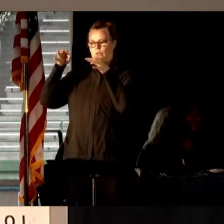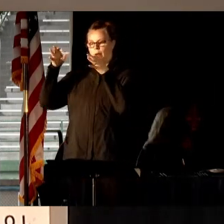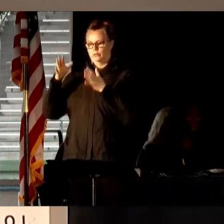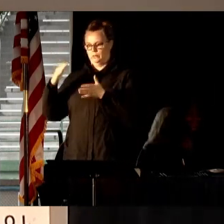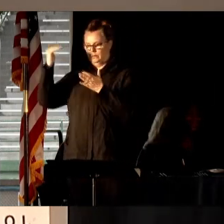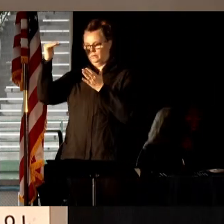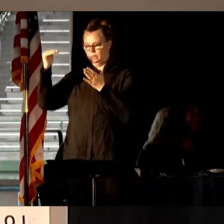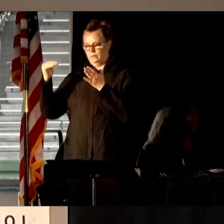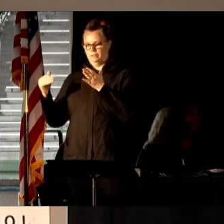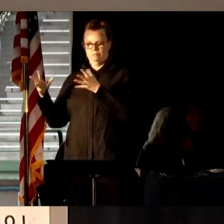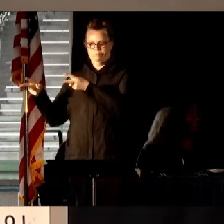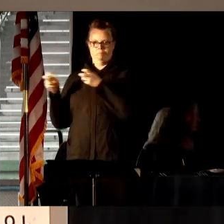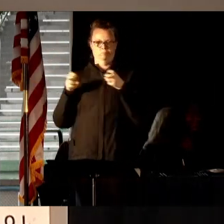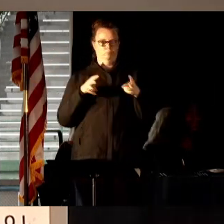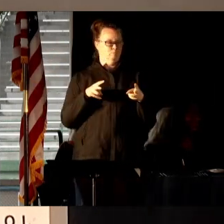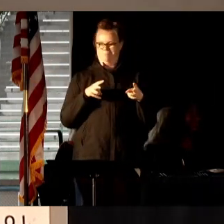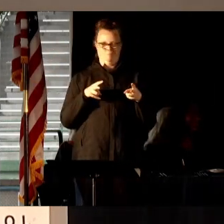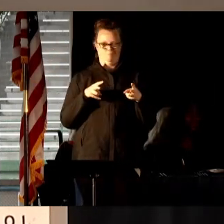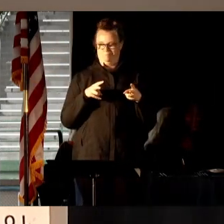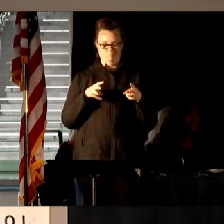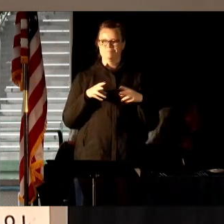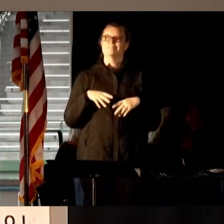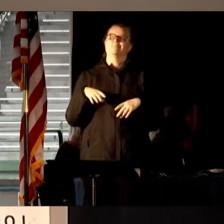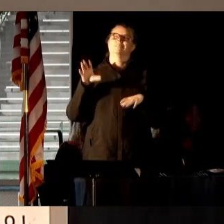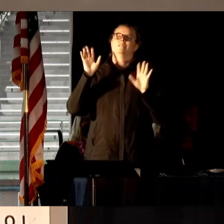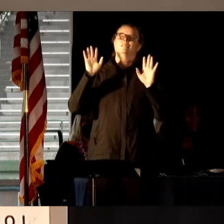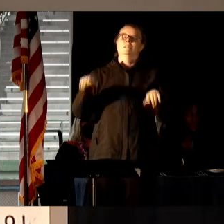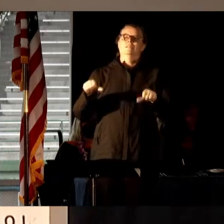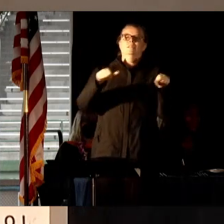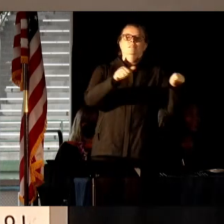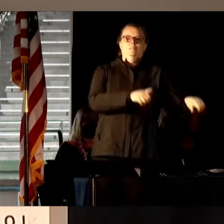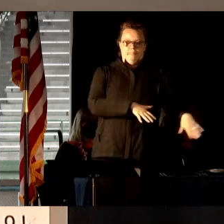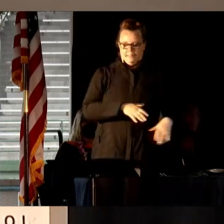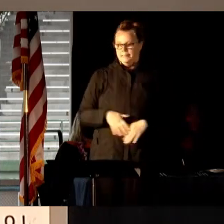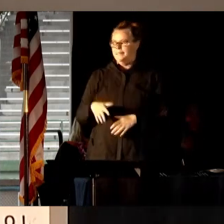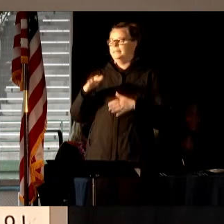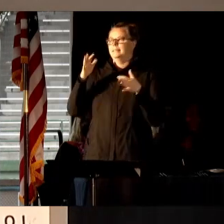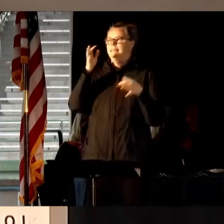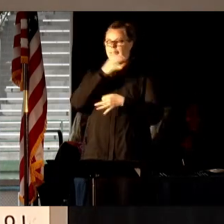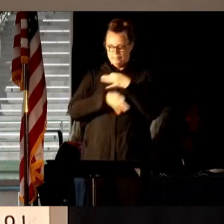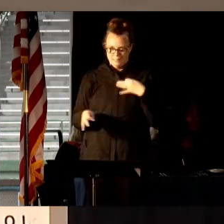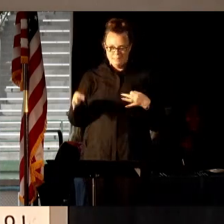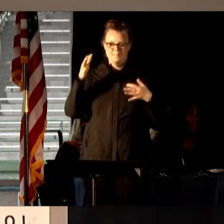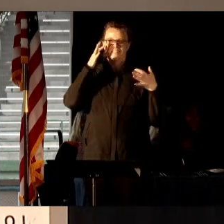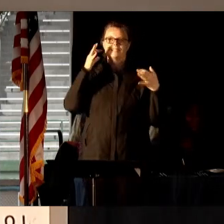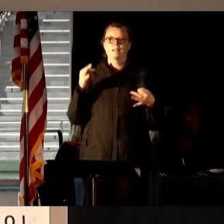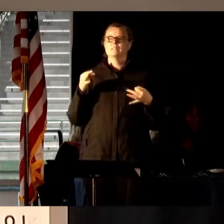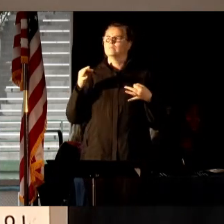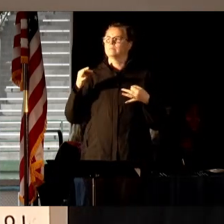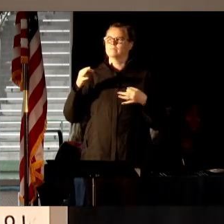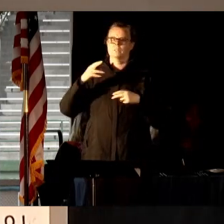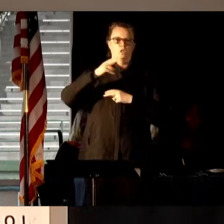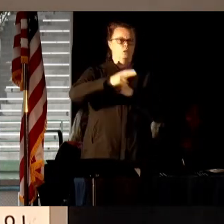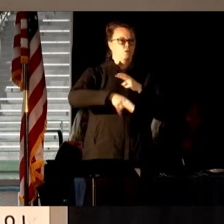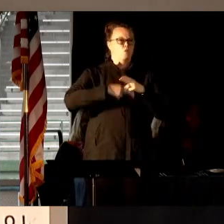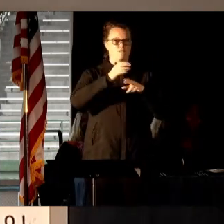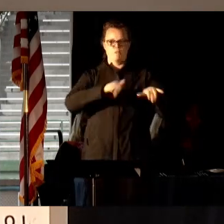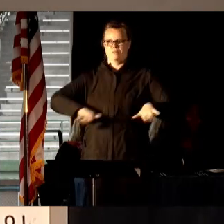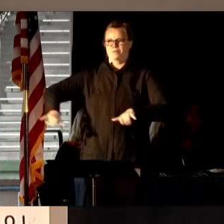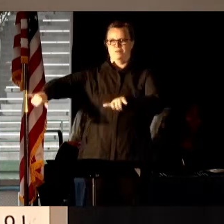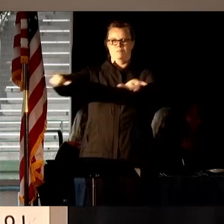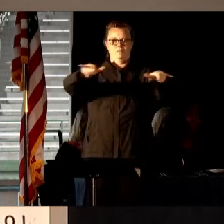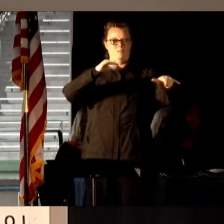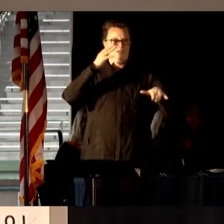So I started thinking about the universal experiences of our class. And the more I analyzed what is now our origin story